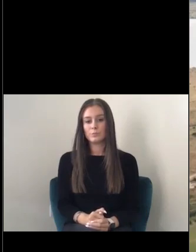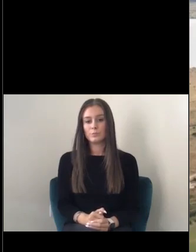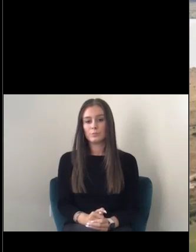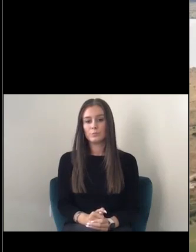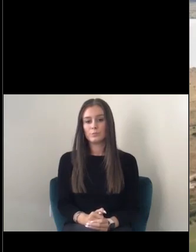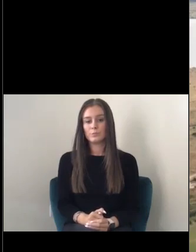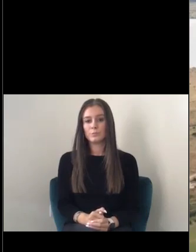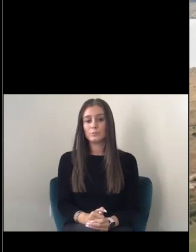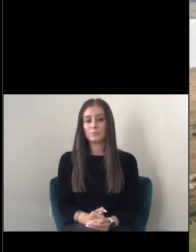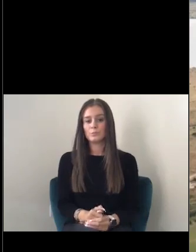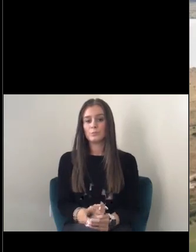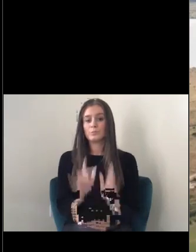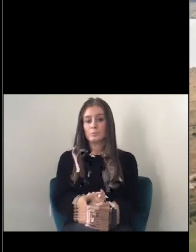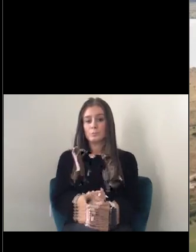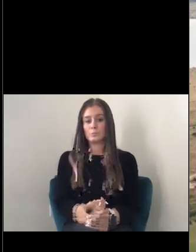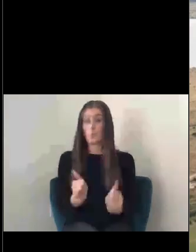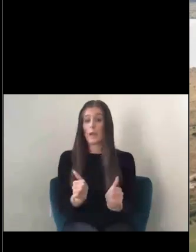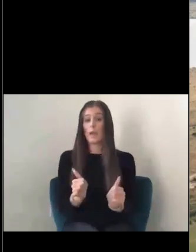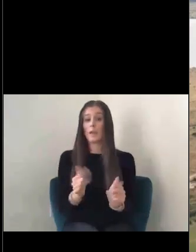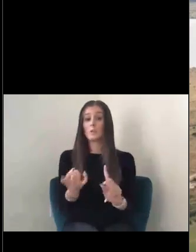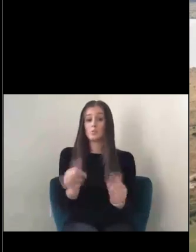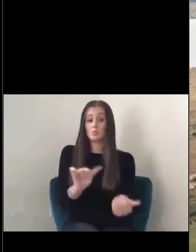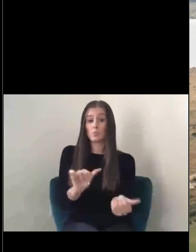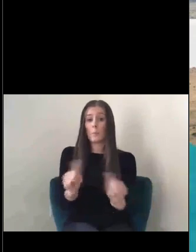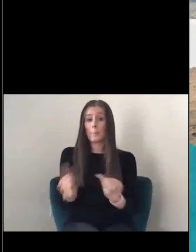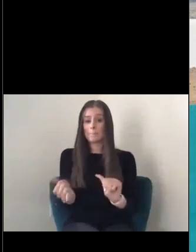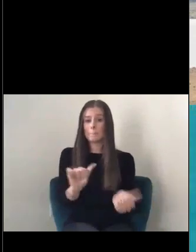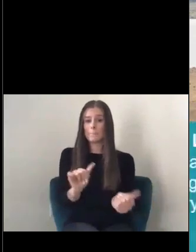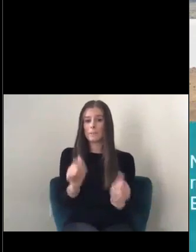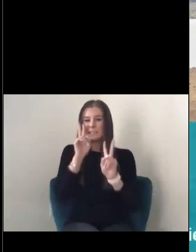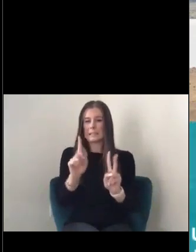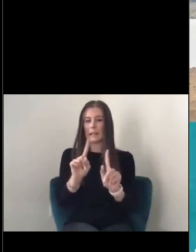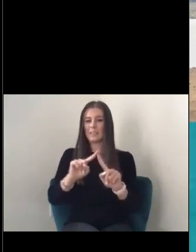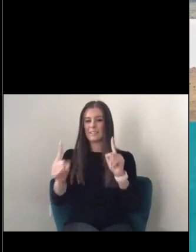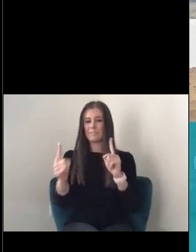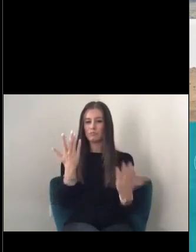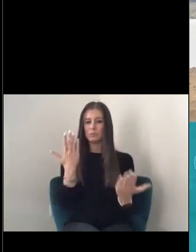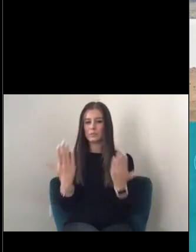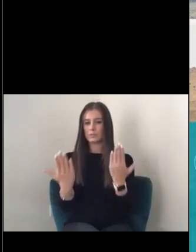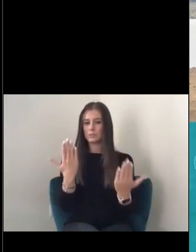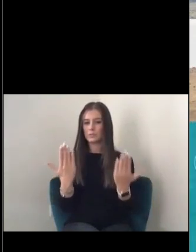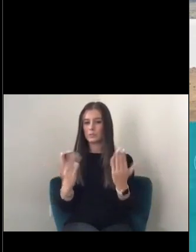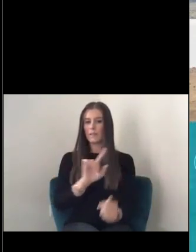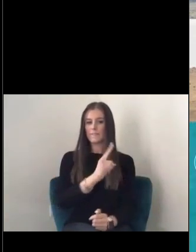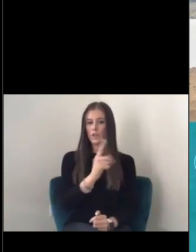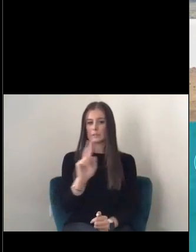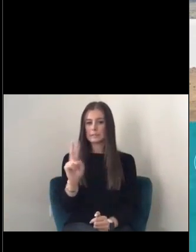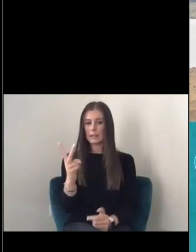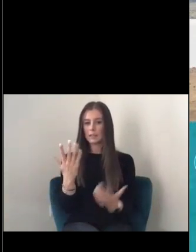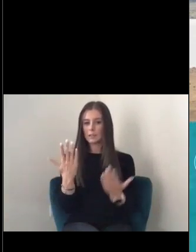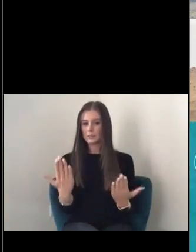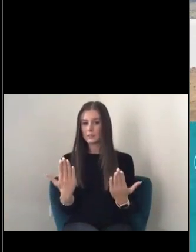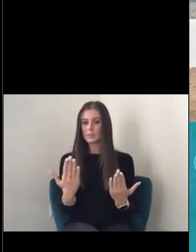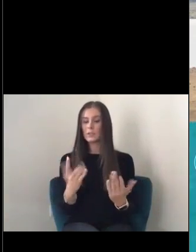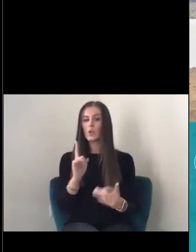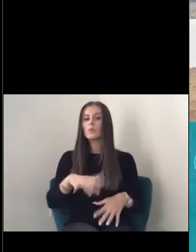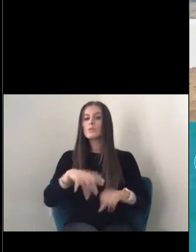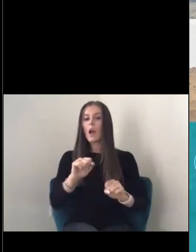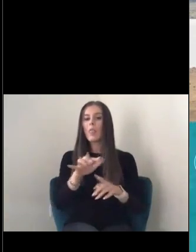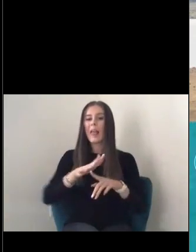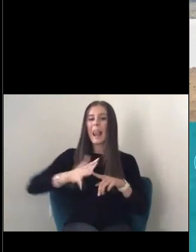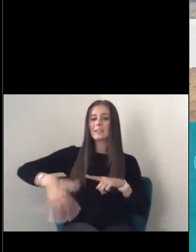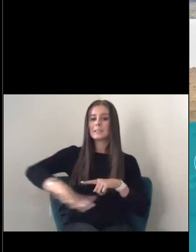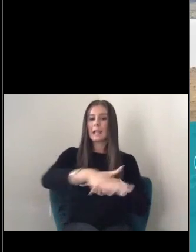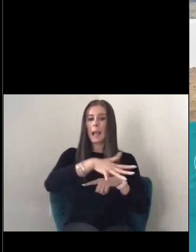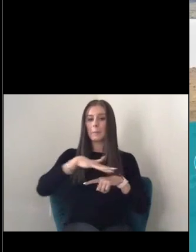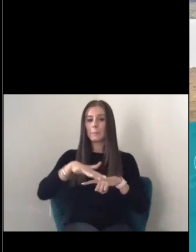Okay, so turning to the differences in this area, firstly landscaping.